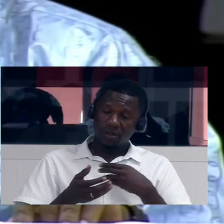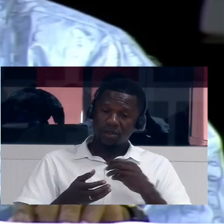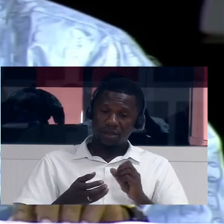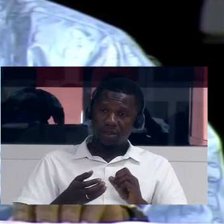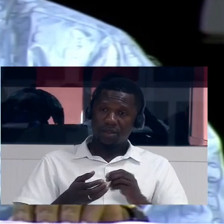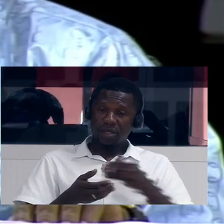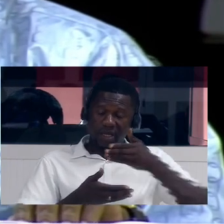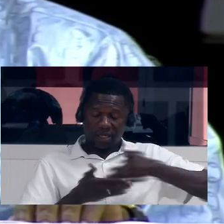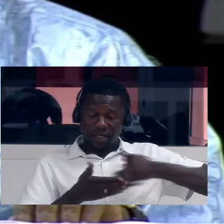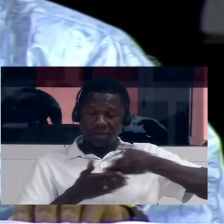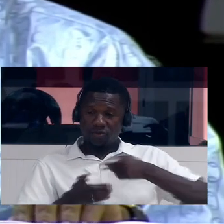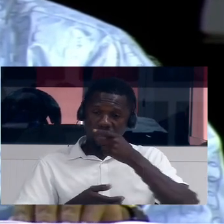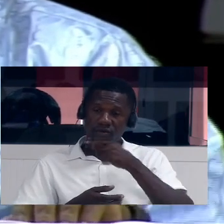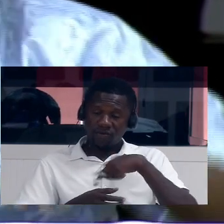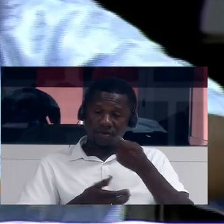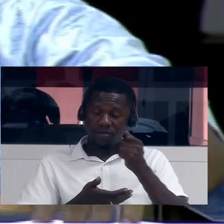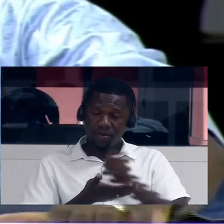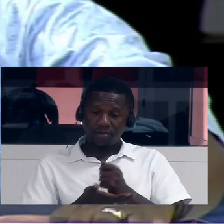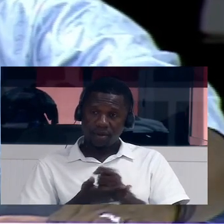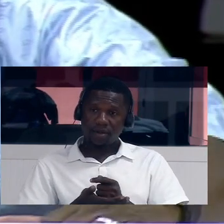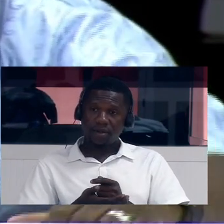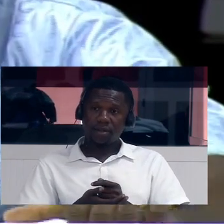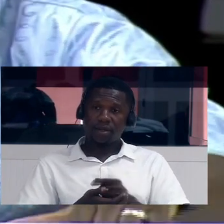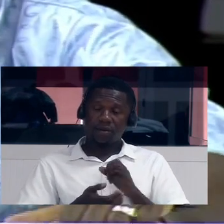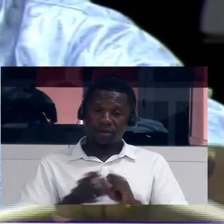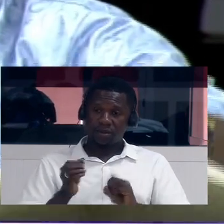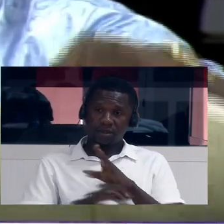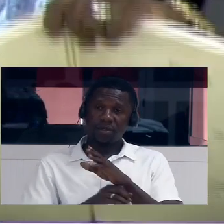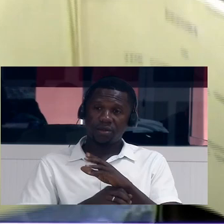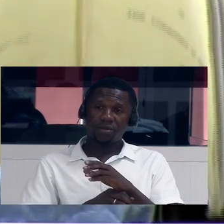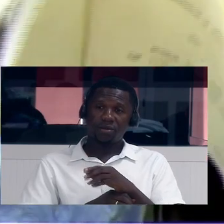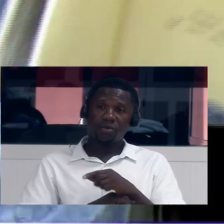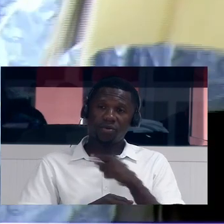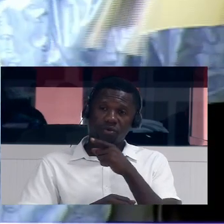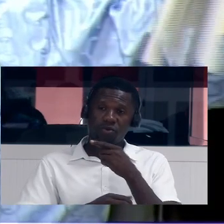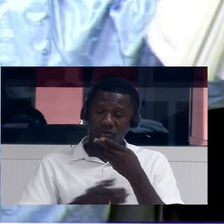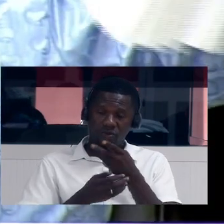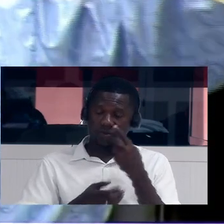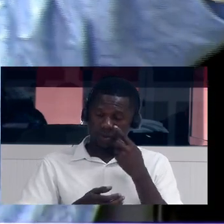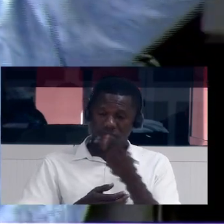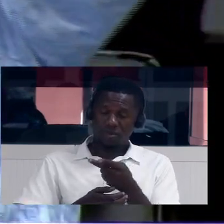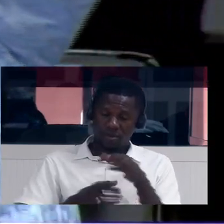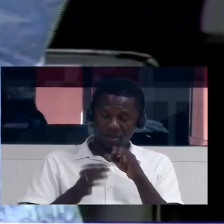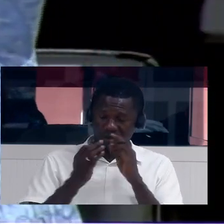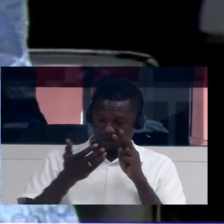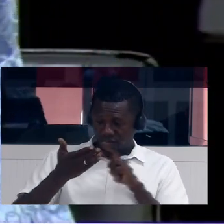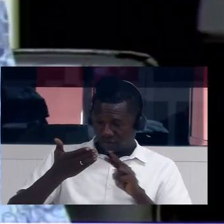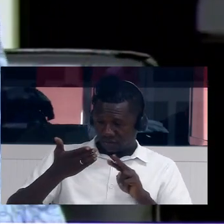addressed to you for a permit. I will send it over to you so that you can take a look at